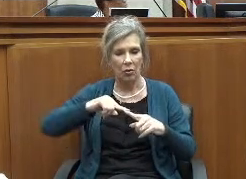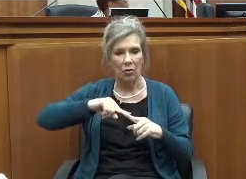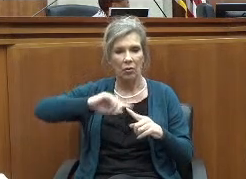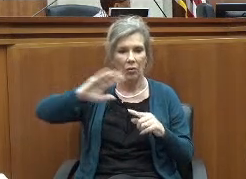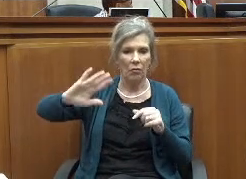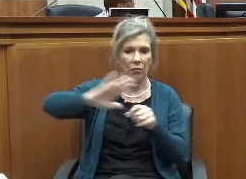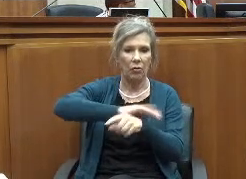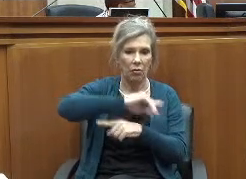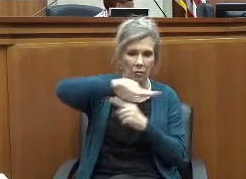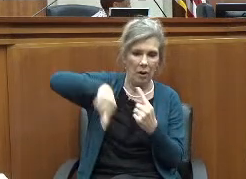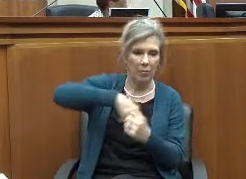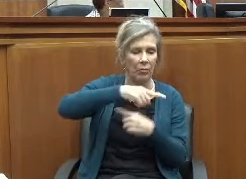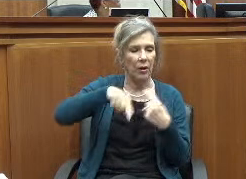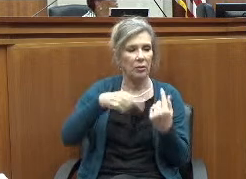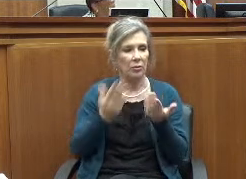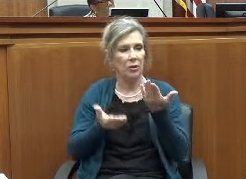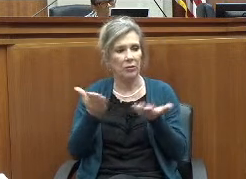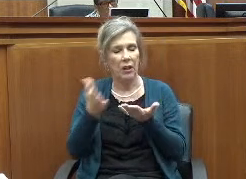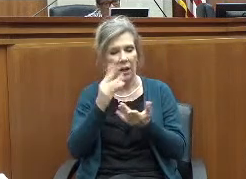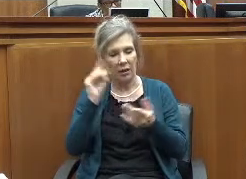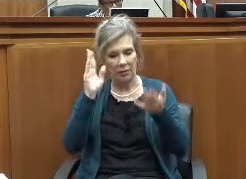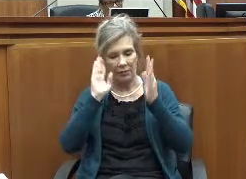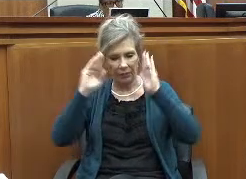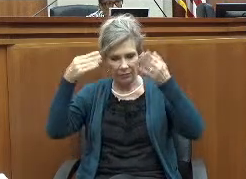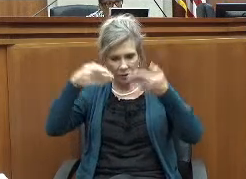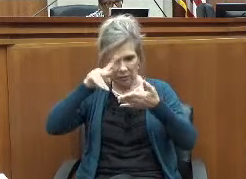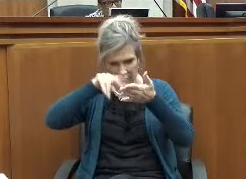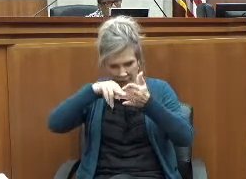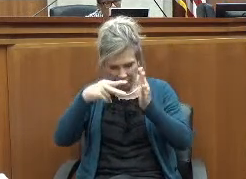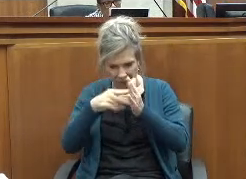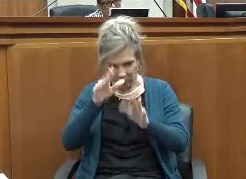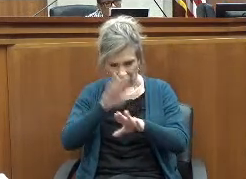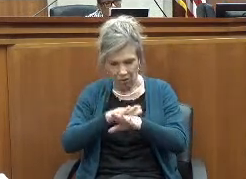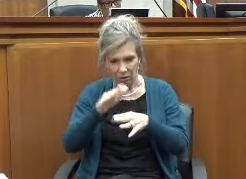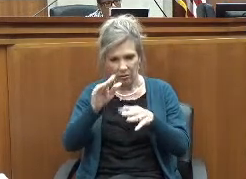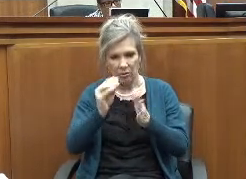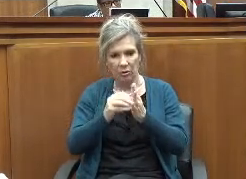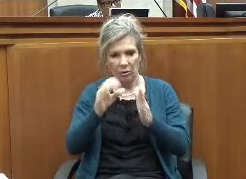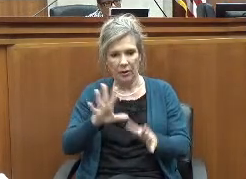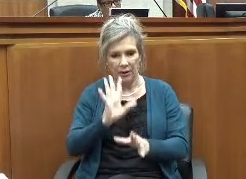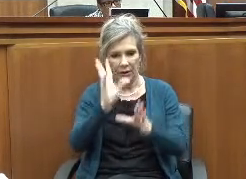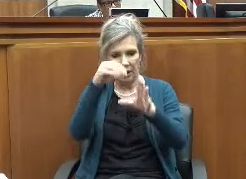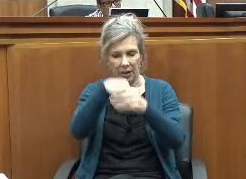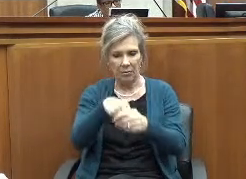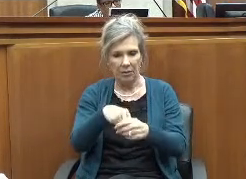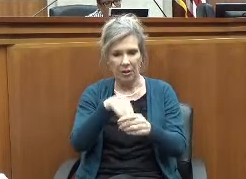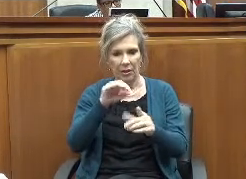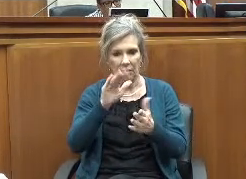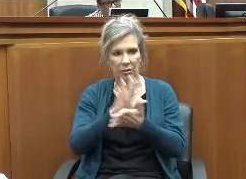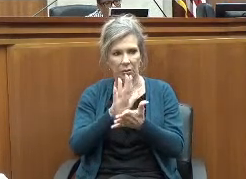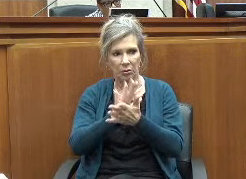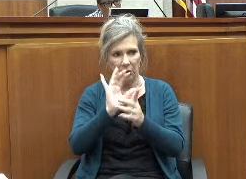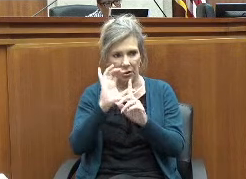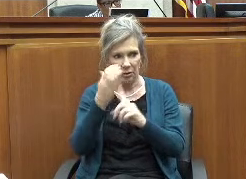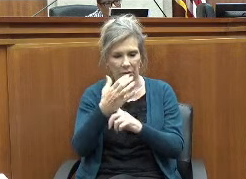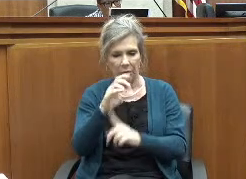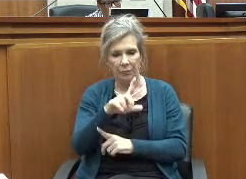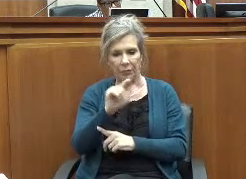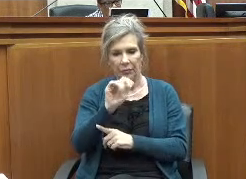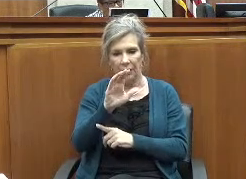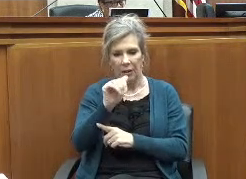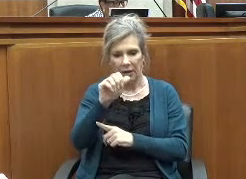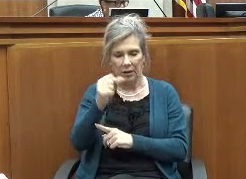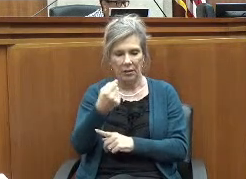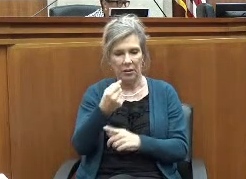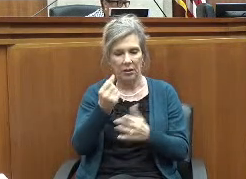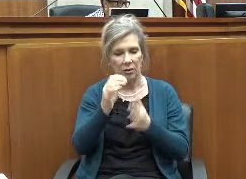services as well as an intentional focus on supporting student engagement and school culture. LACA's instructional model will